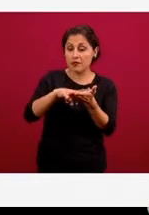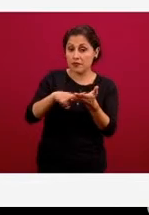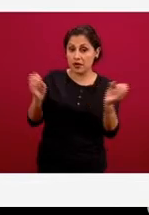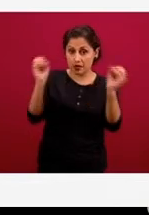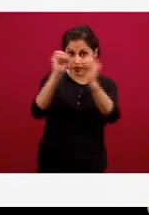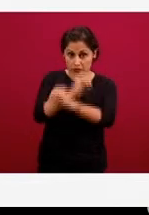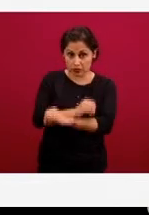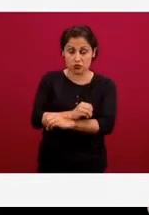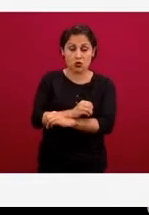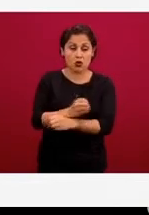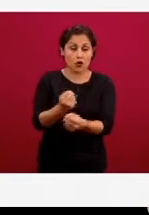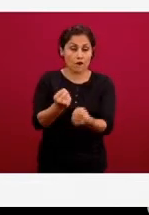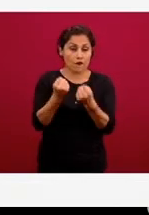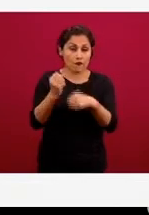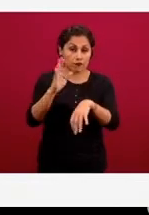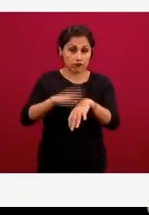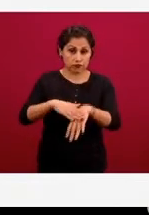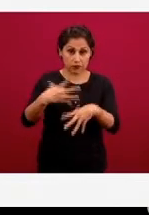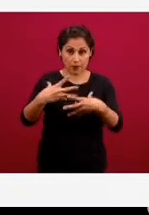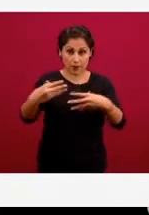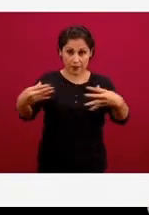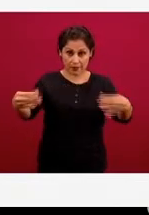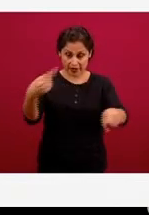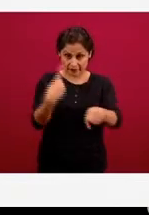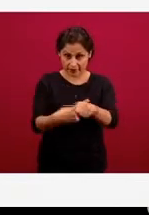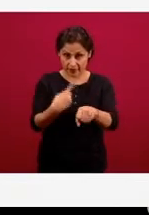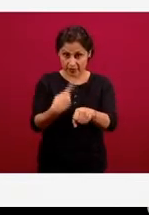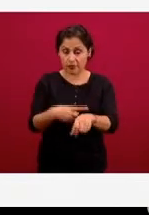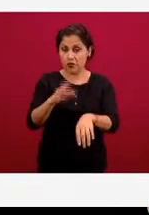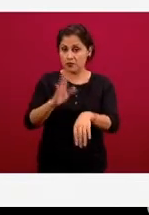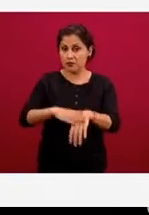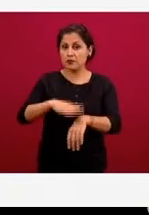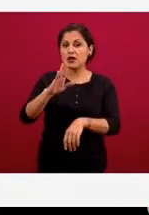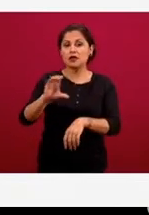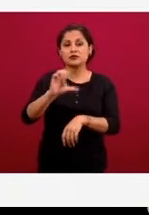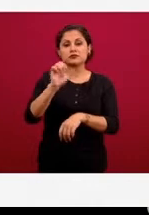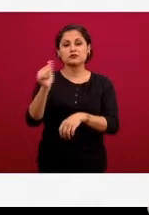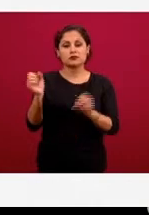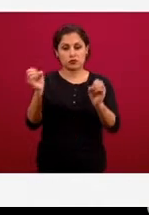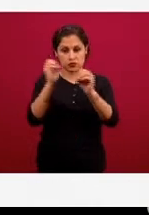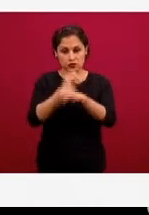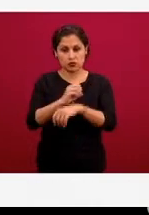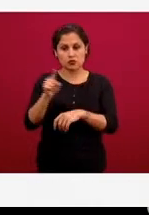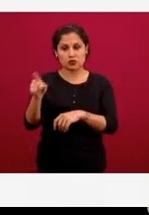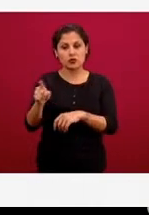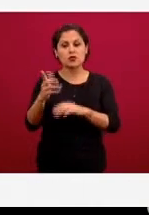more cases, and lighter colors where there isn't